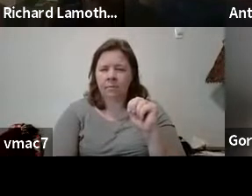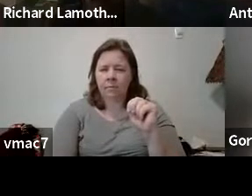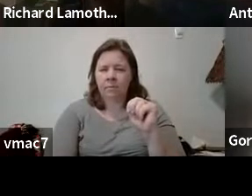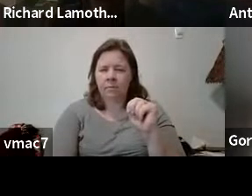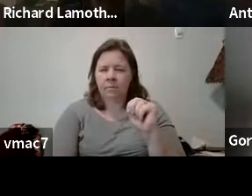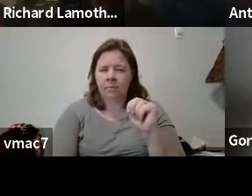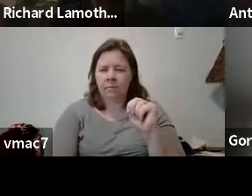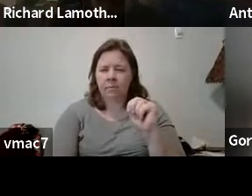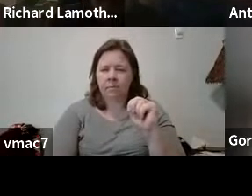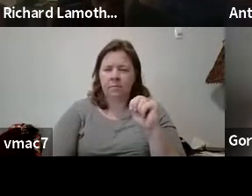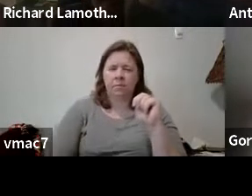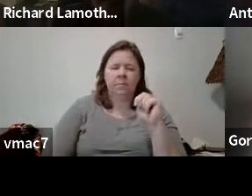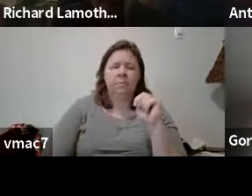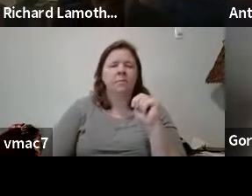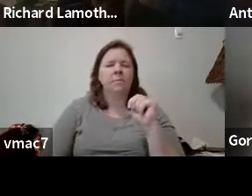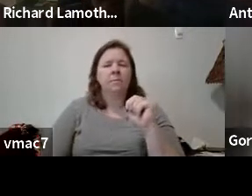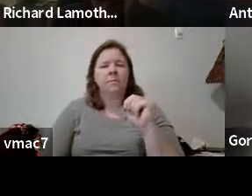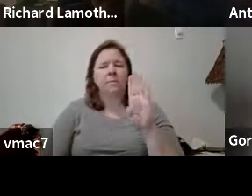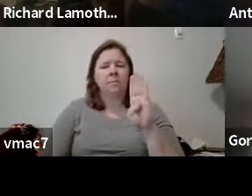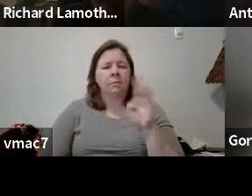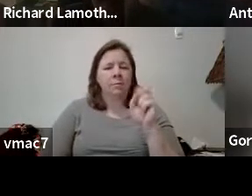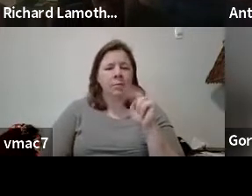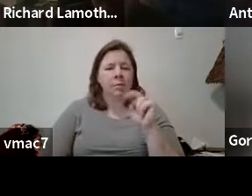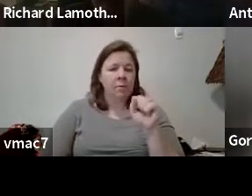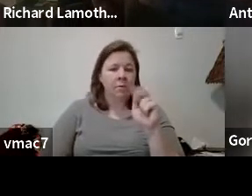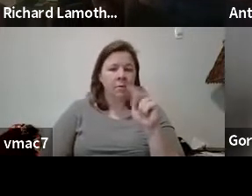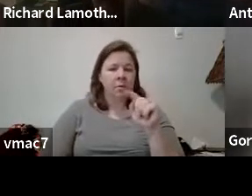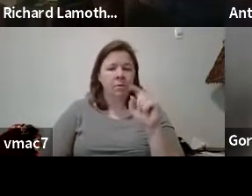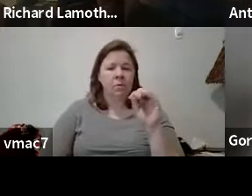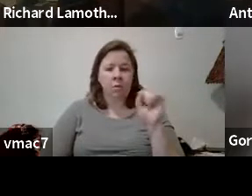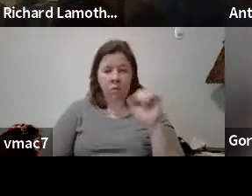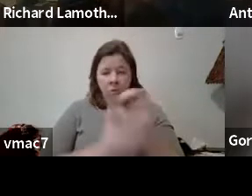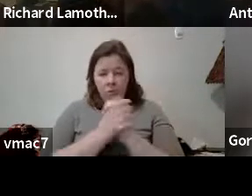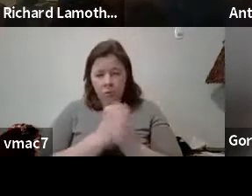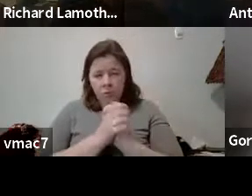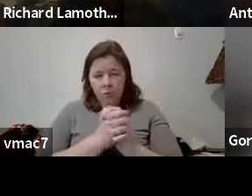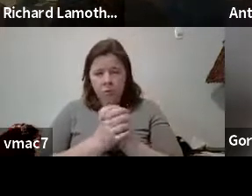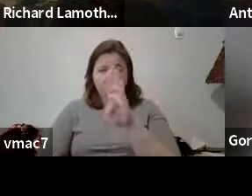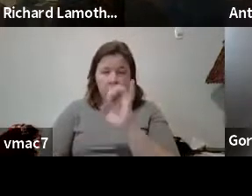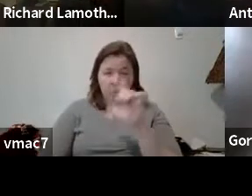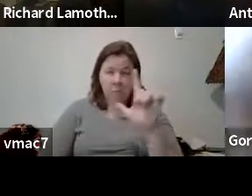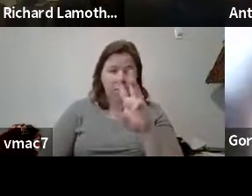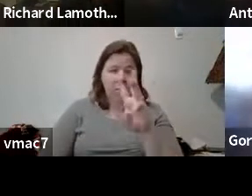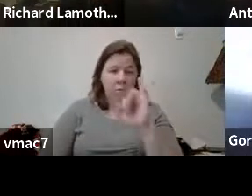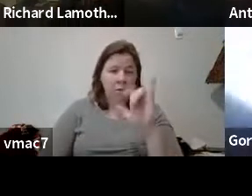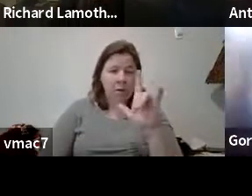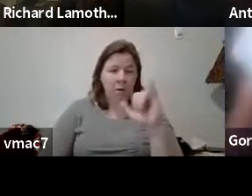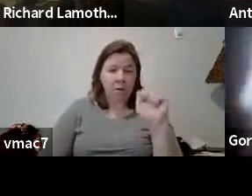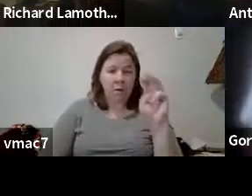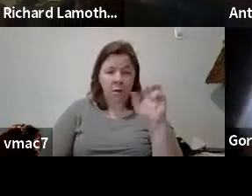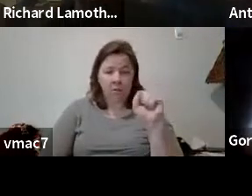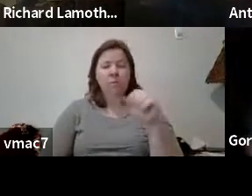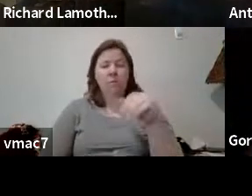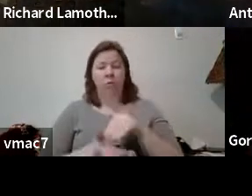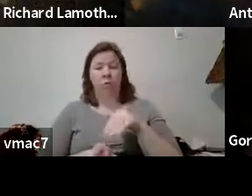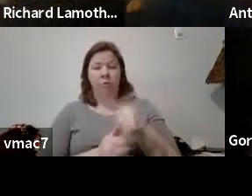the city of Oporto, and it's congratulations for you, Dr. Bill Williams. It's great to